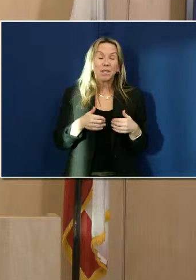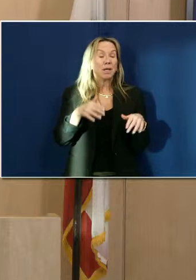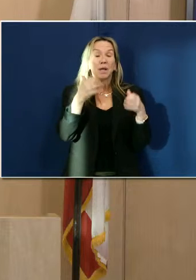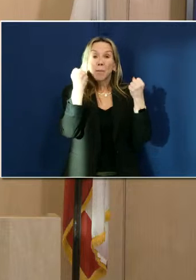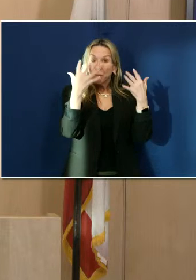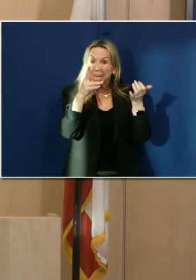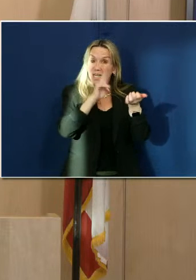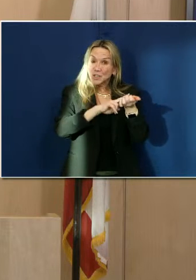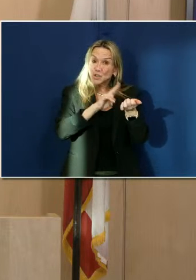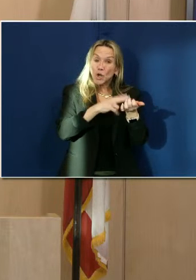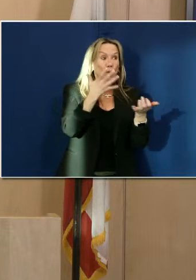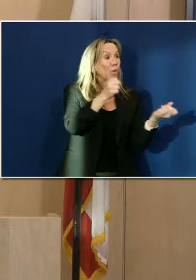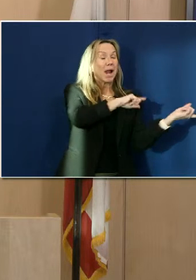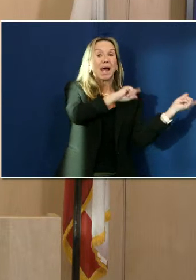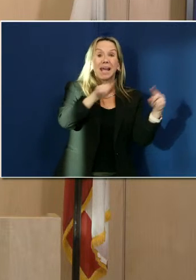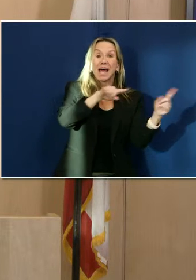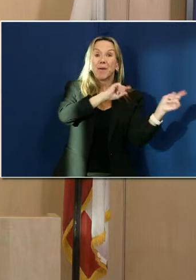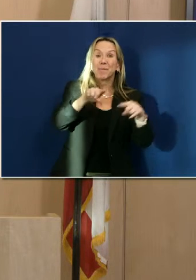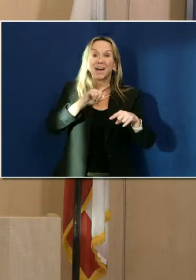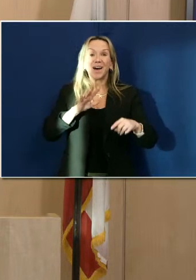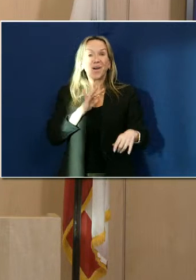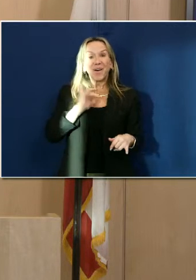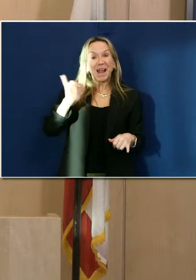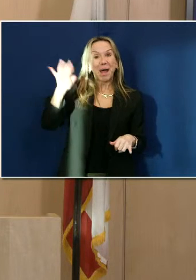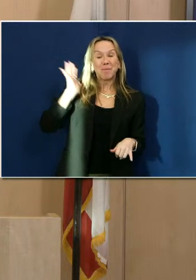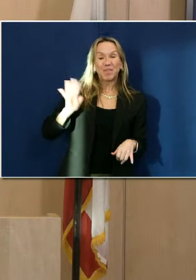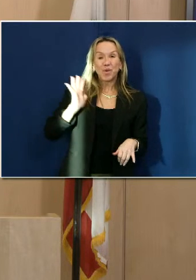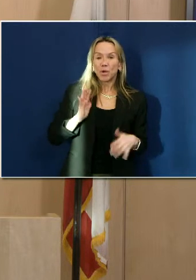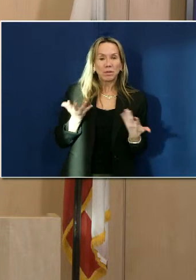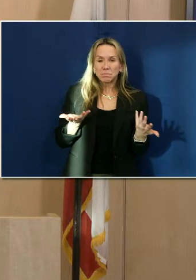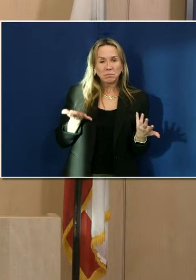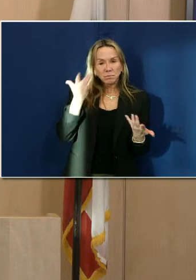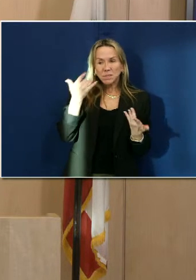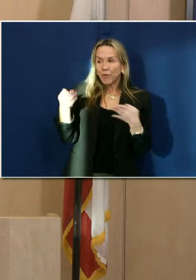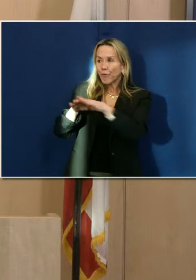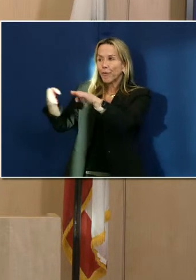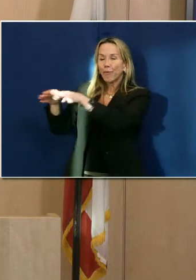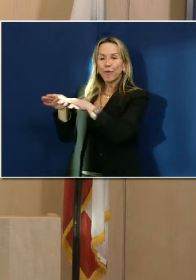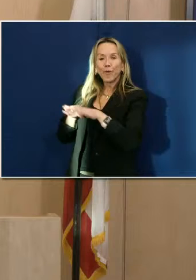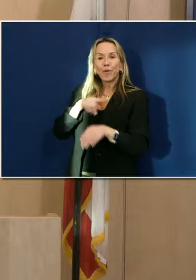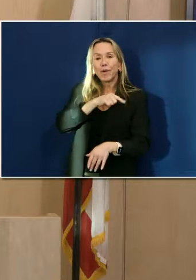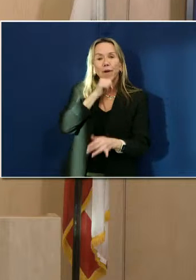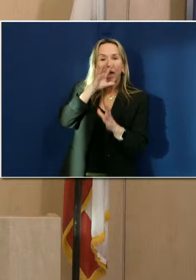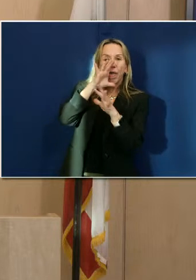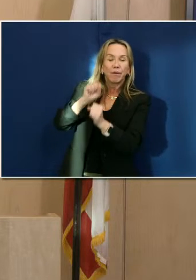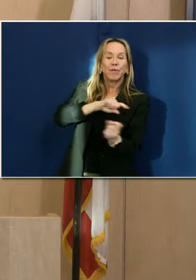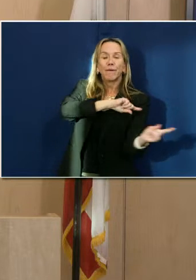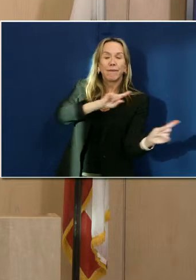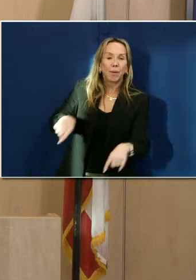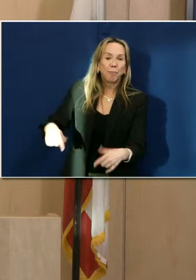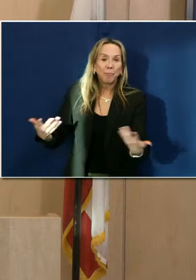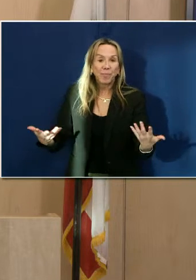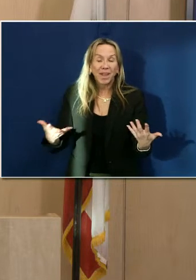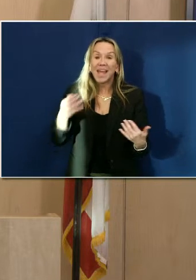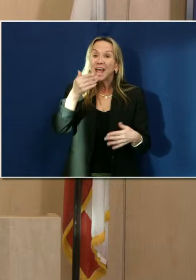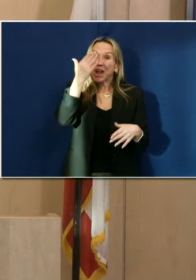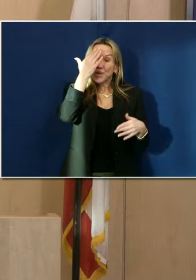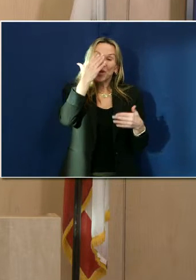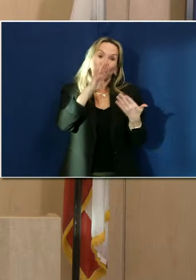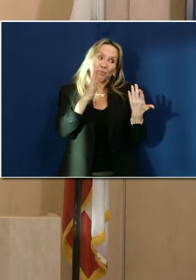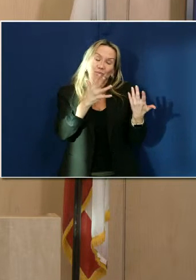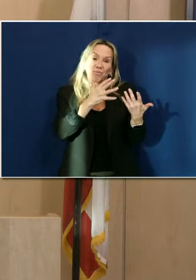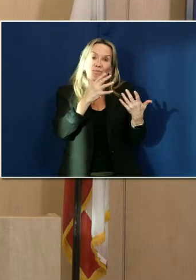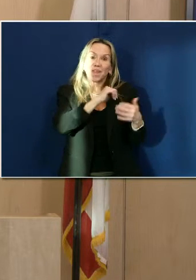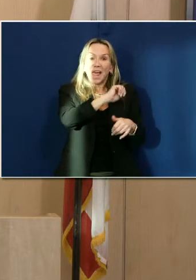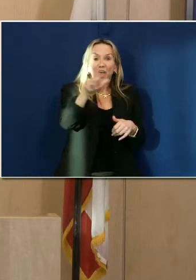be as many things to do in San Diego as maybe there might have been otherwise. Everyone is paying a premium for travelers and